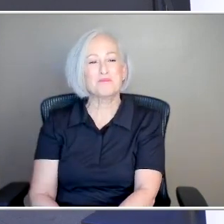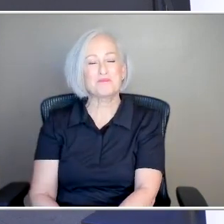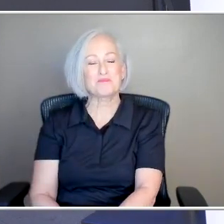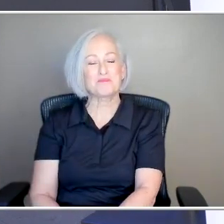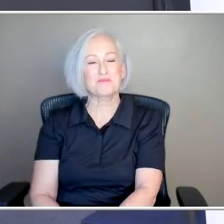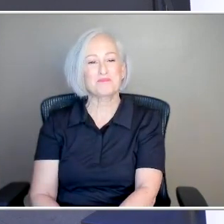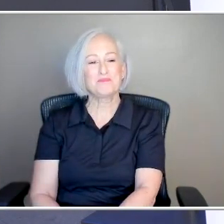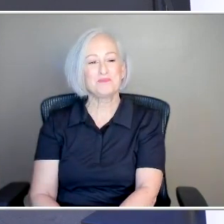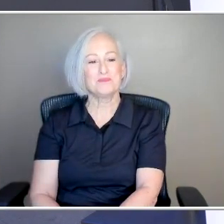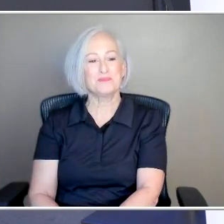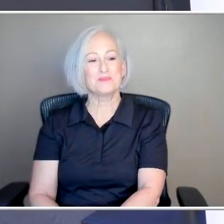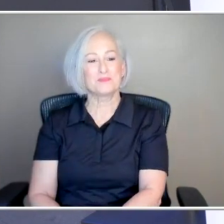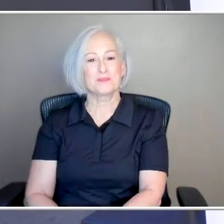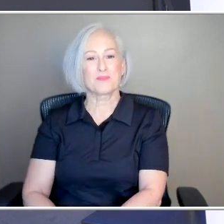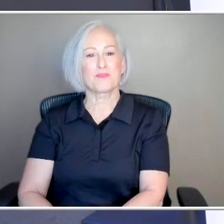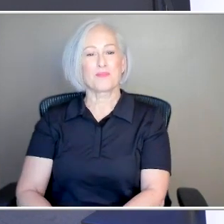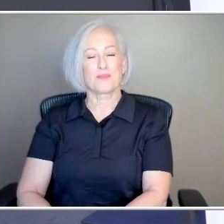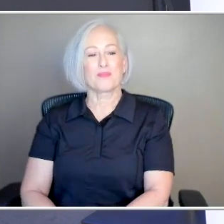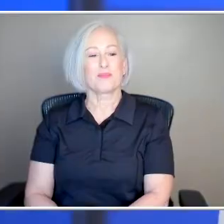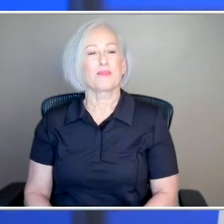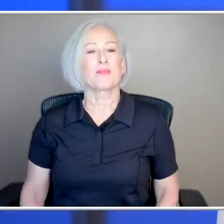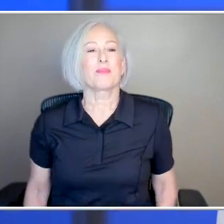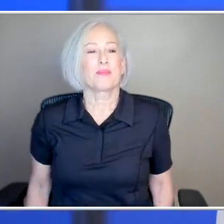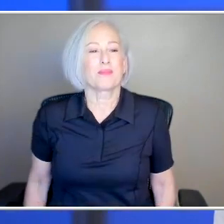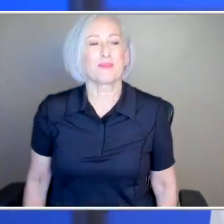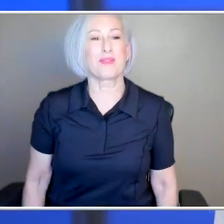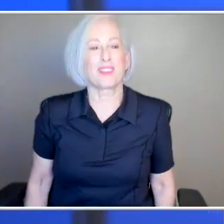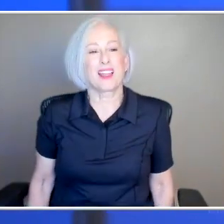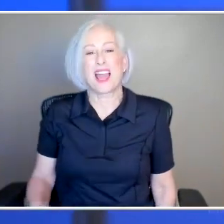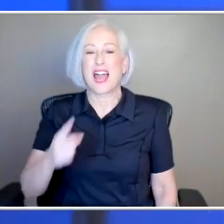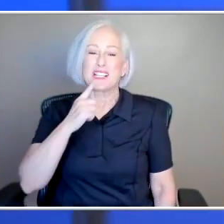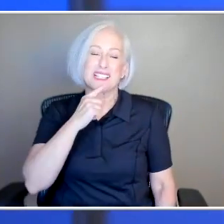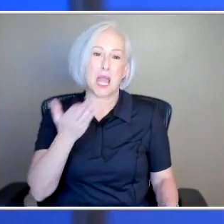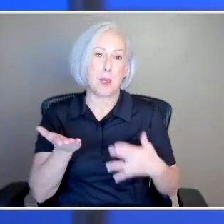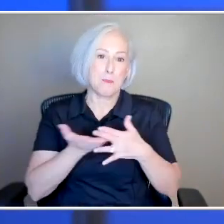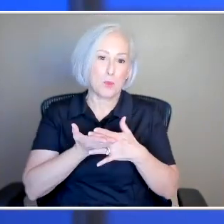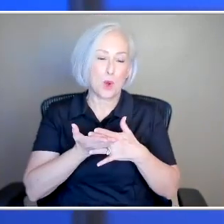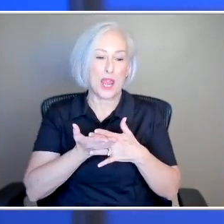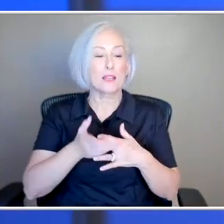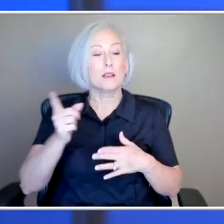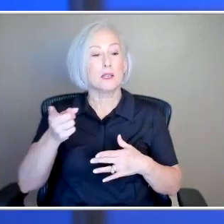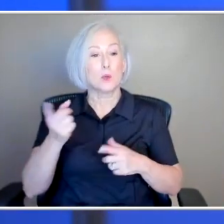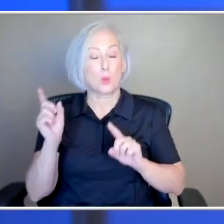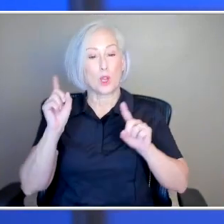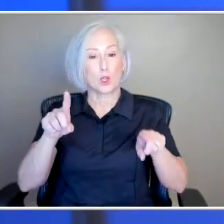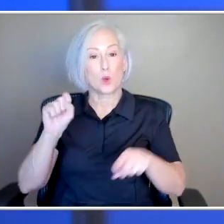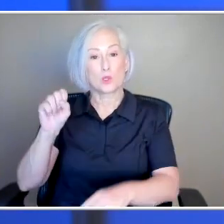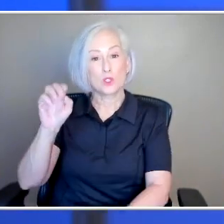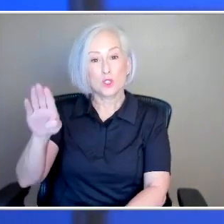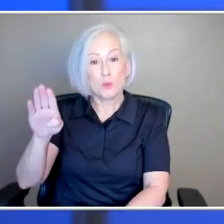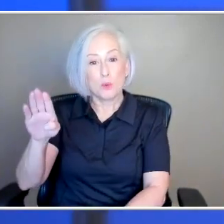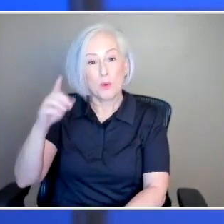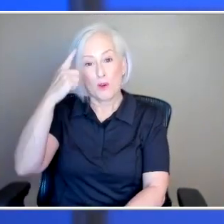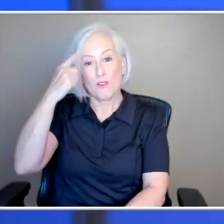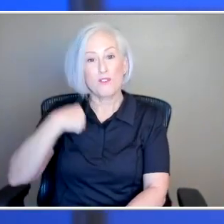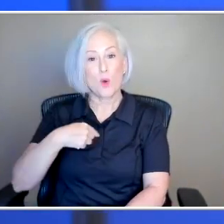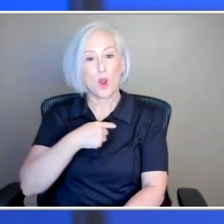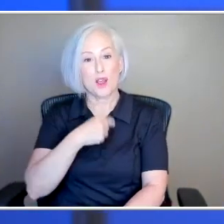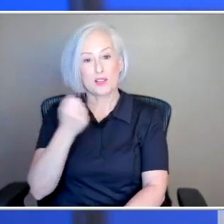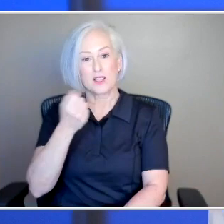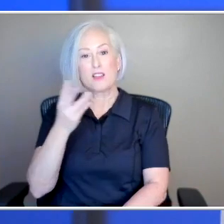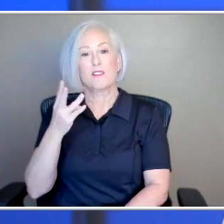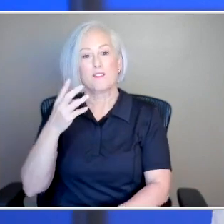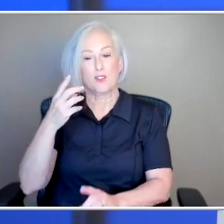it's I wouldn't call it a break, like we're, especially when you get to the Super Bowl for us is, a couple weeks later we're at the combine and then